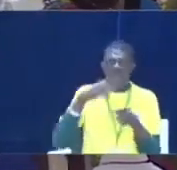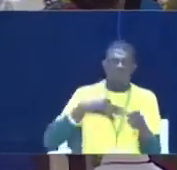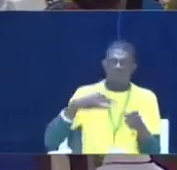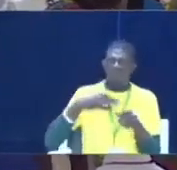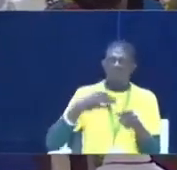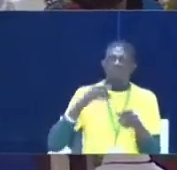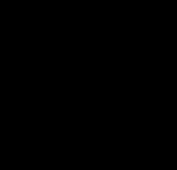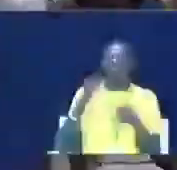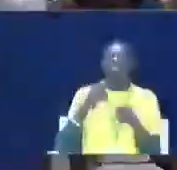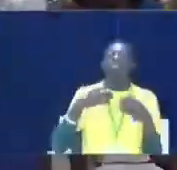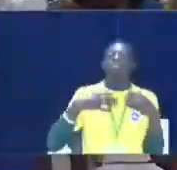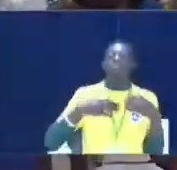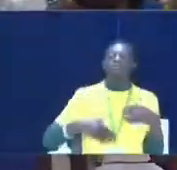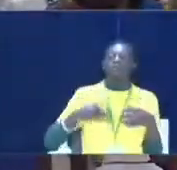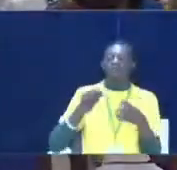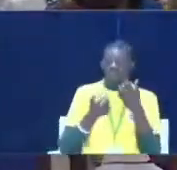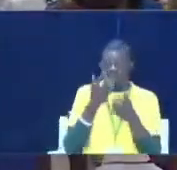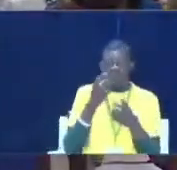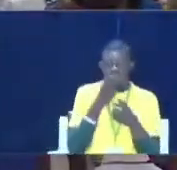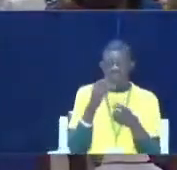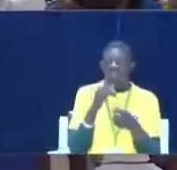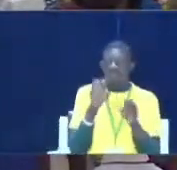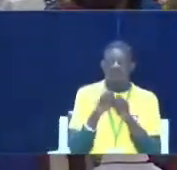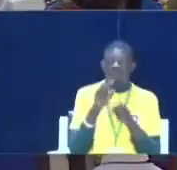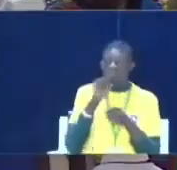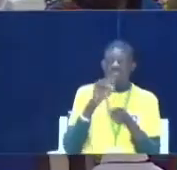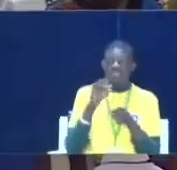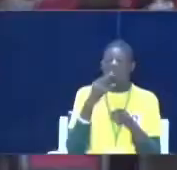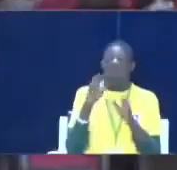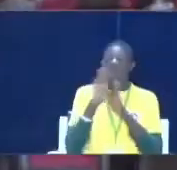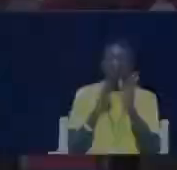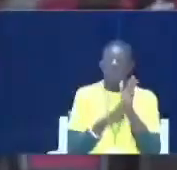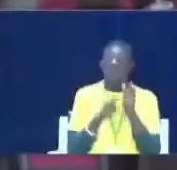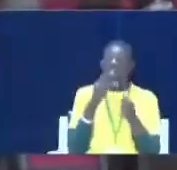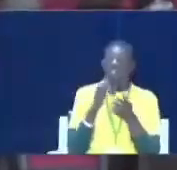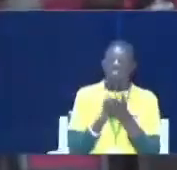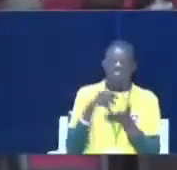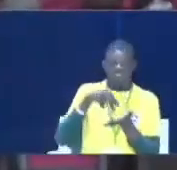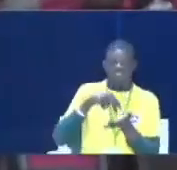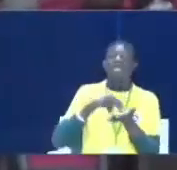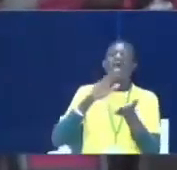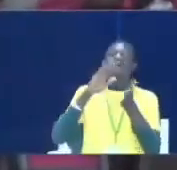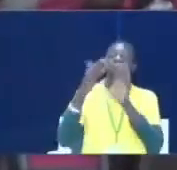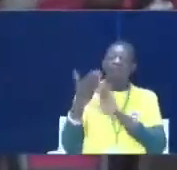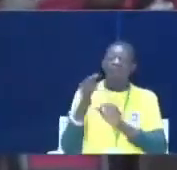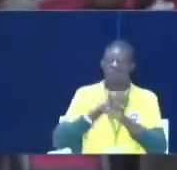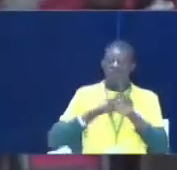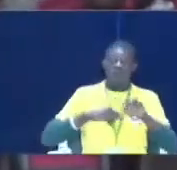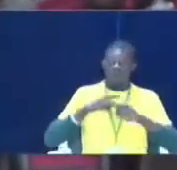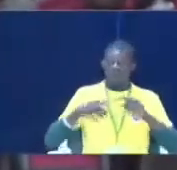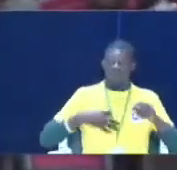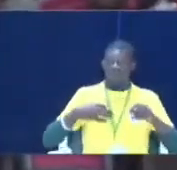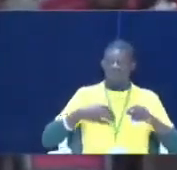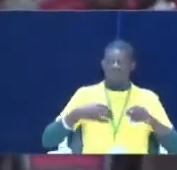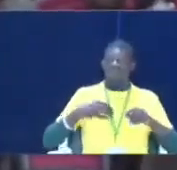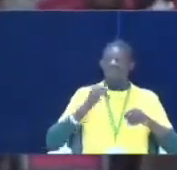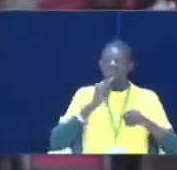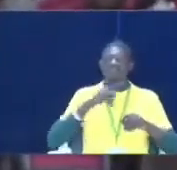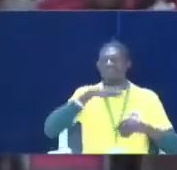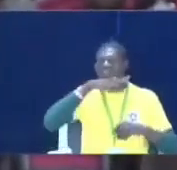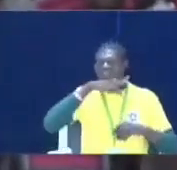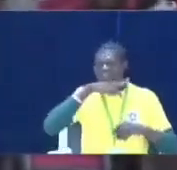Zechariah was speaking, even if Zechariah was not speaking. The Bible says Zechariah was standing before the Lord, but the garment he was wearing was already